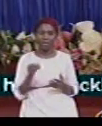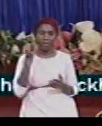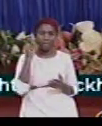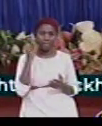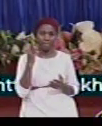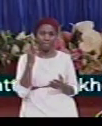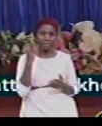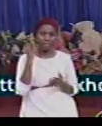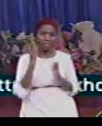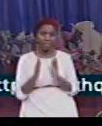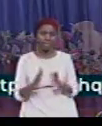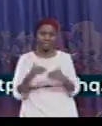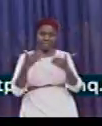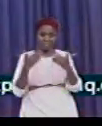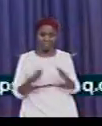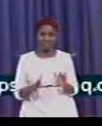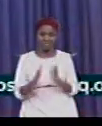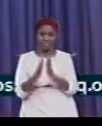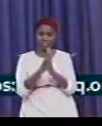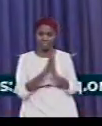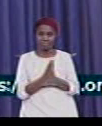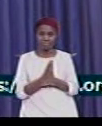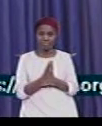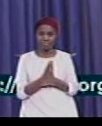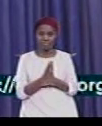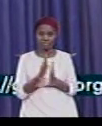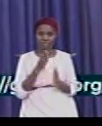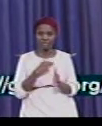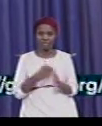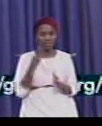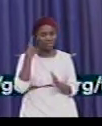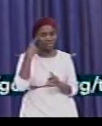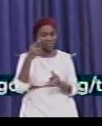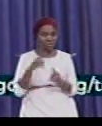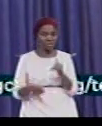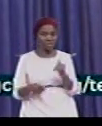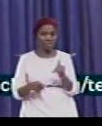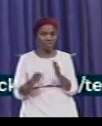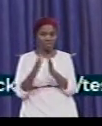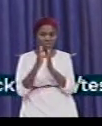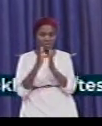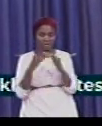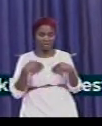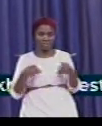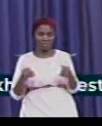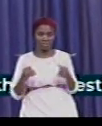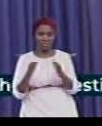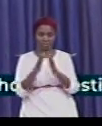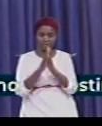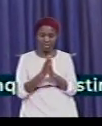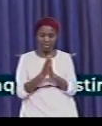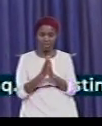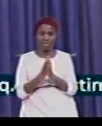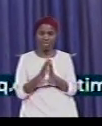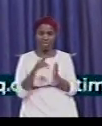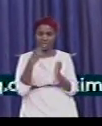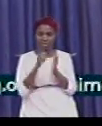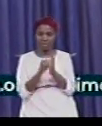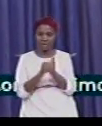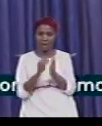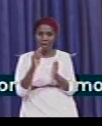and then he came in for the last healing prayers. And then he said that by the end